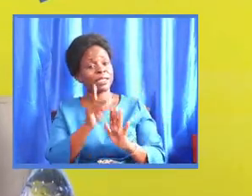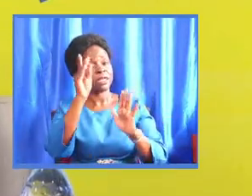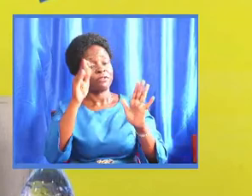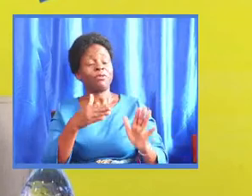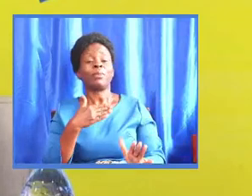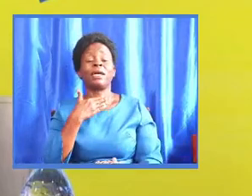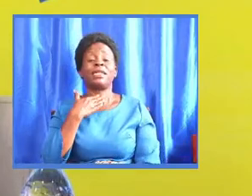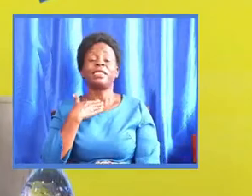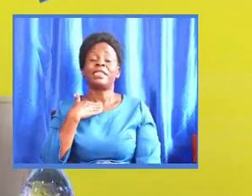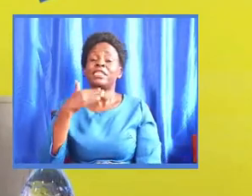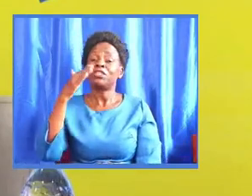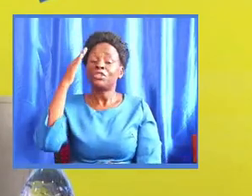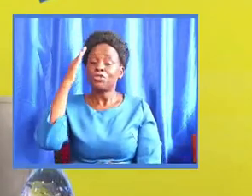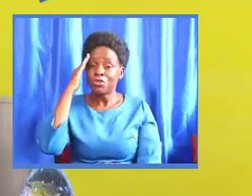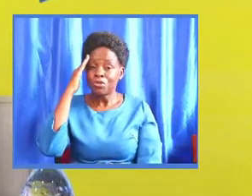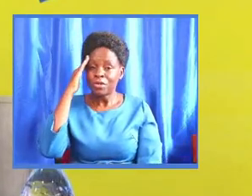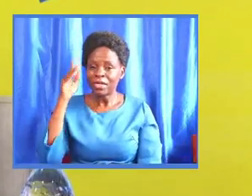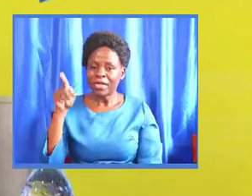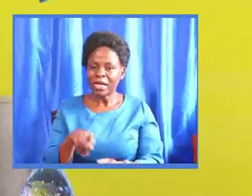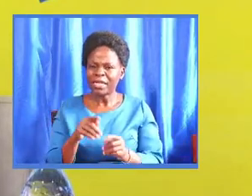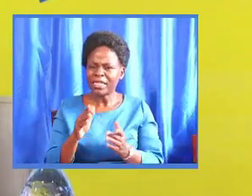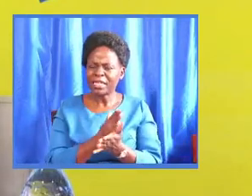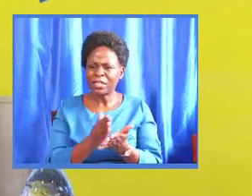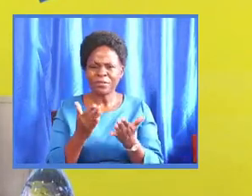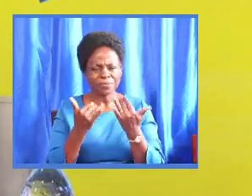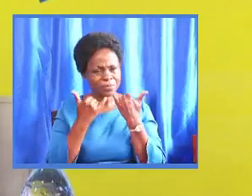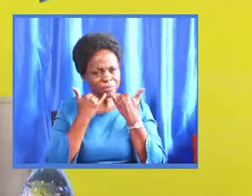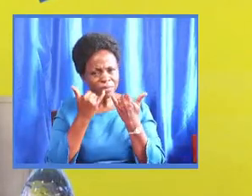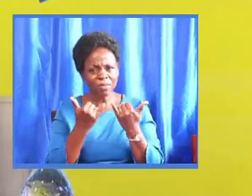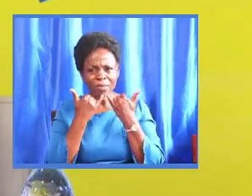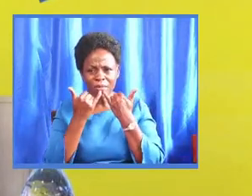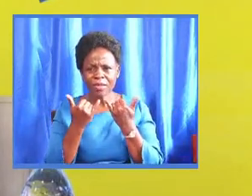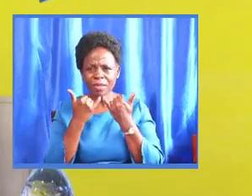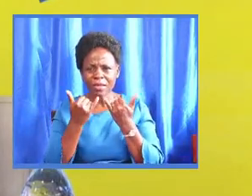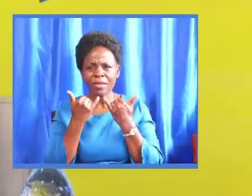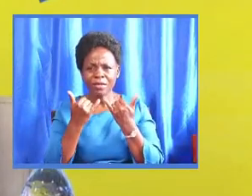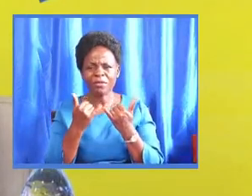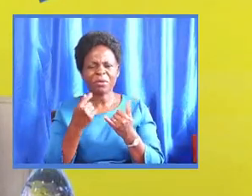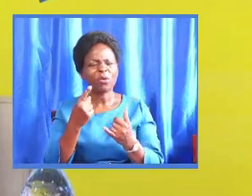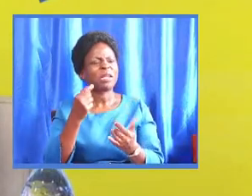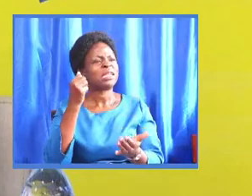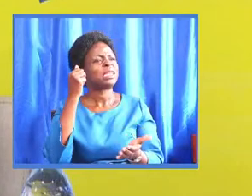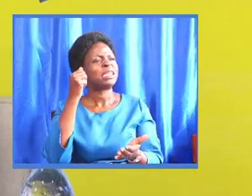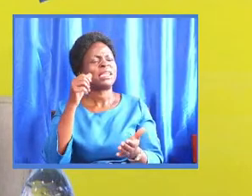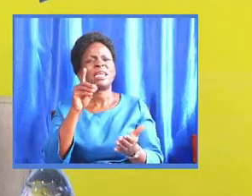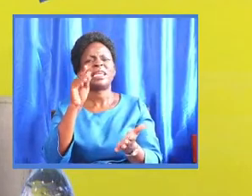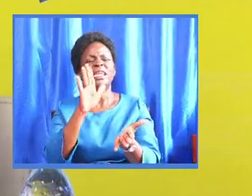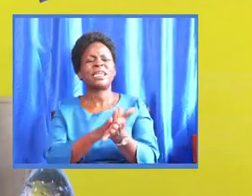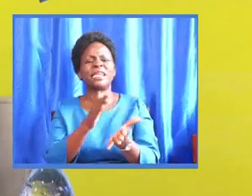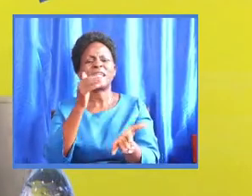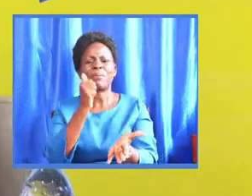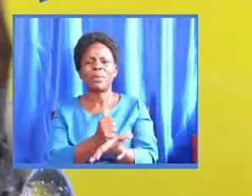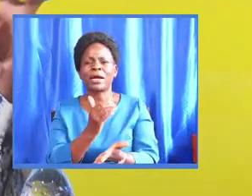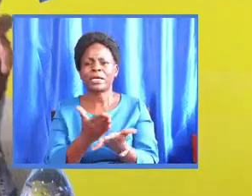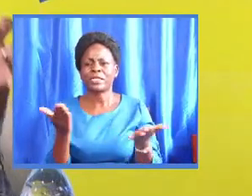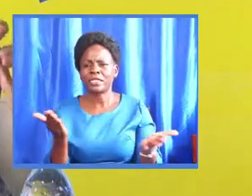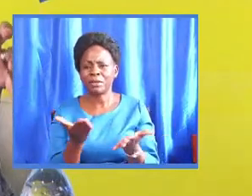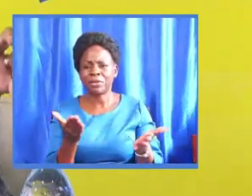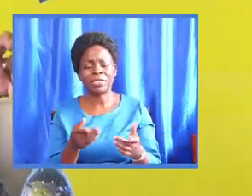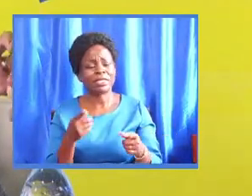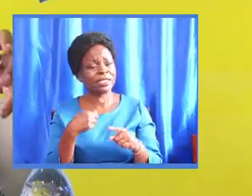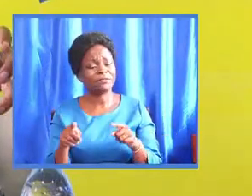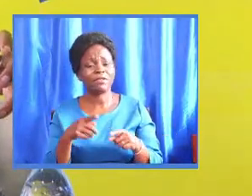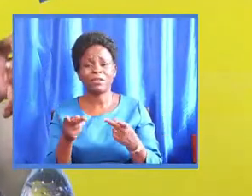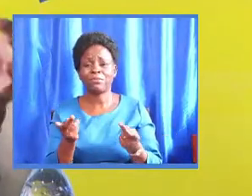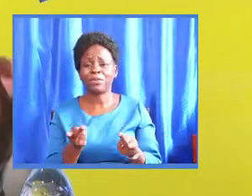And as I said, the information is not in one data bank somewhere that you go, but it's in different